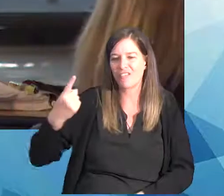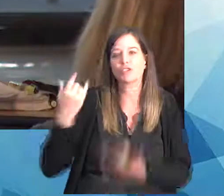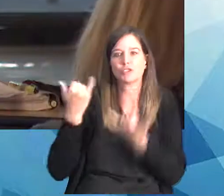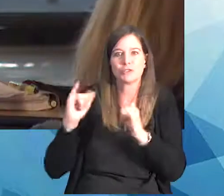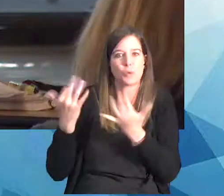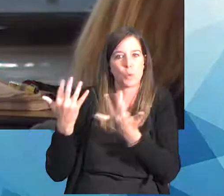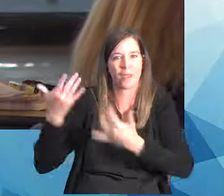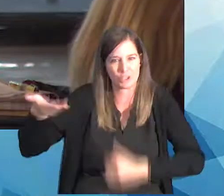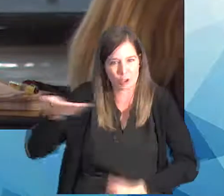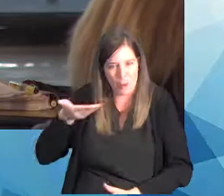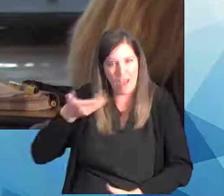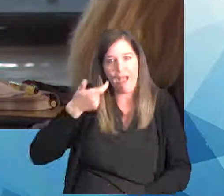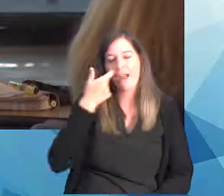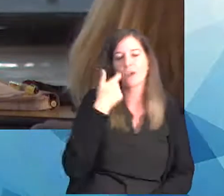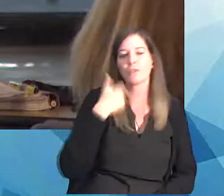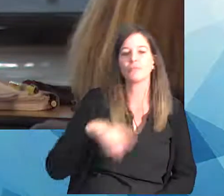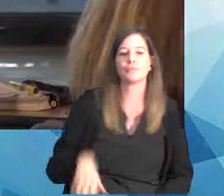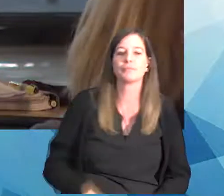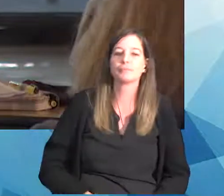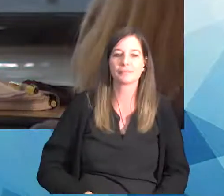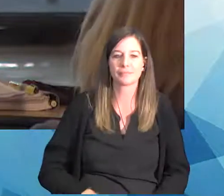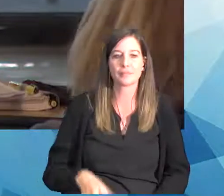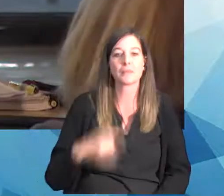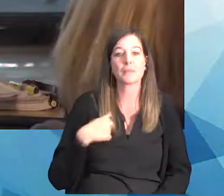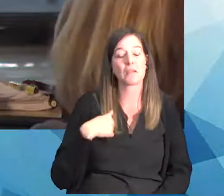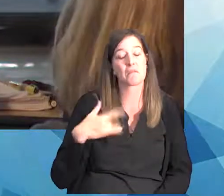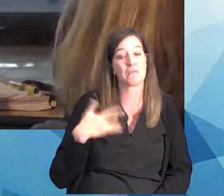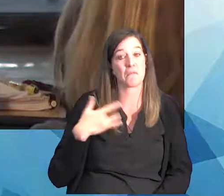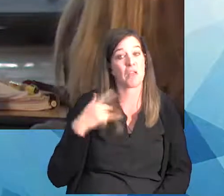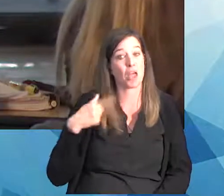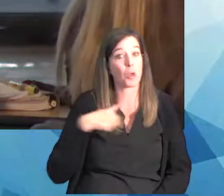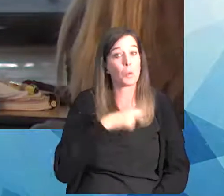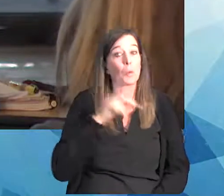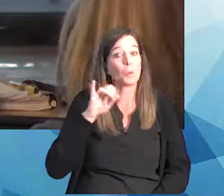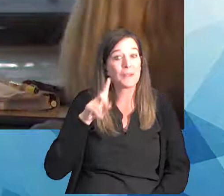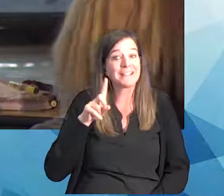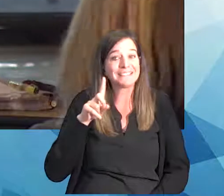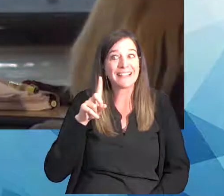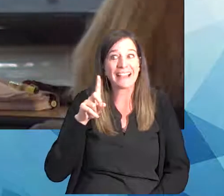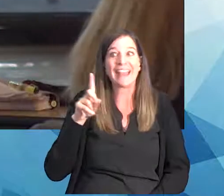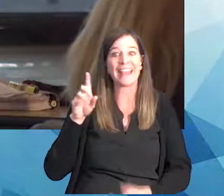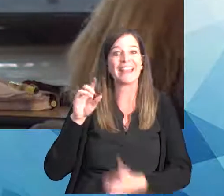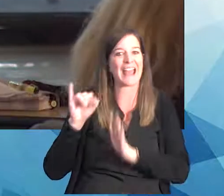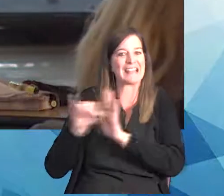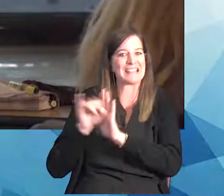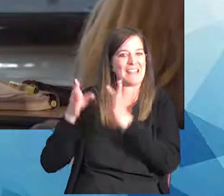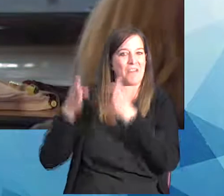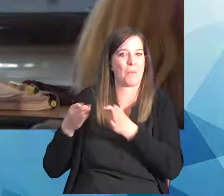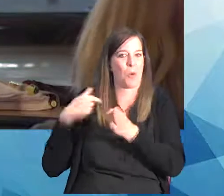I do believe we have possibly identified a candidate. I will be reaching out to the candidate sometime tomorrow.